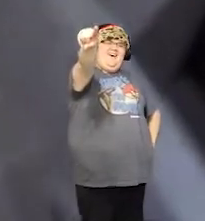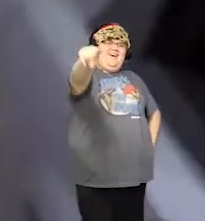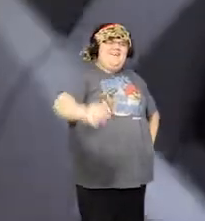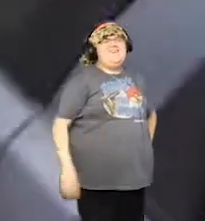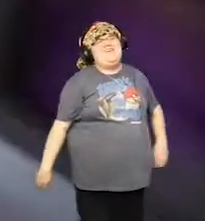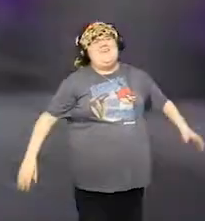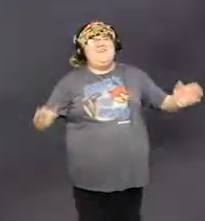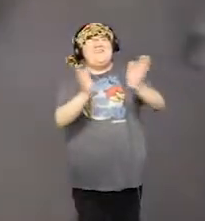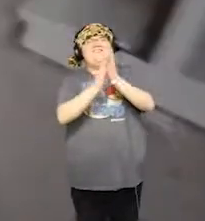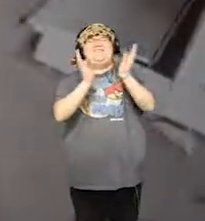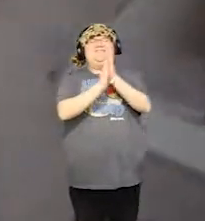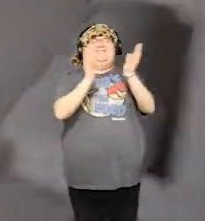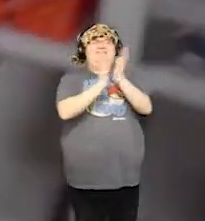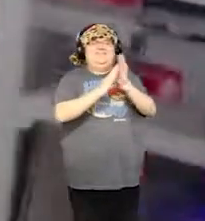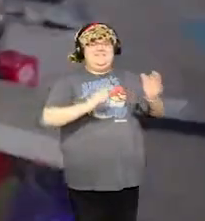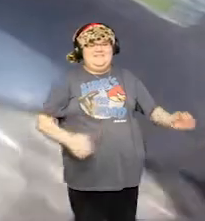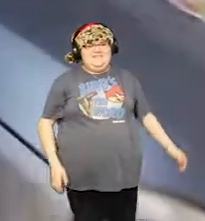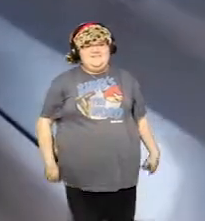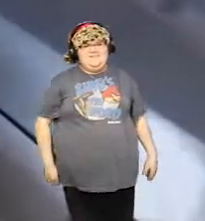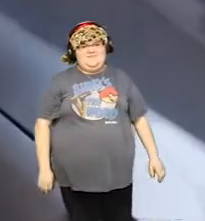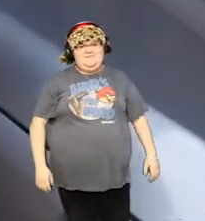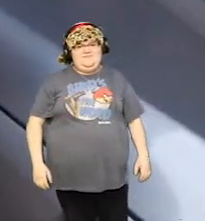go!